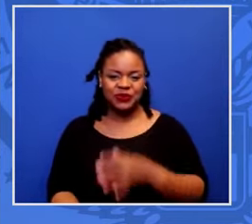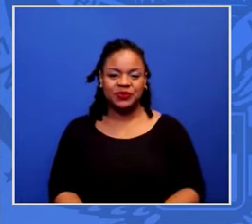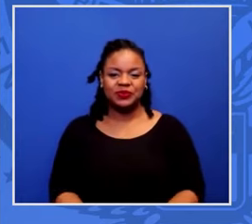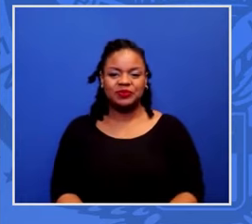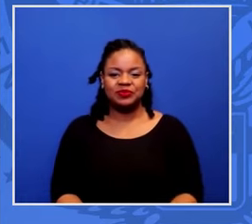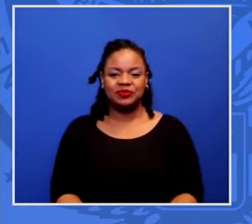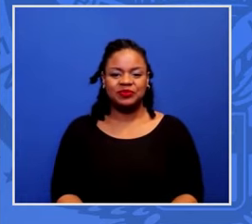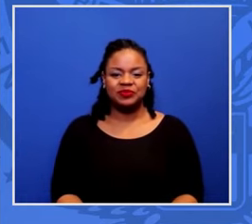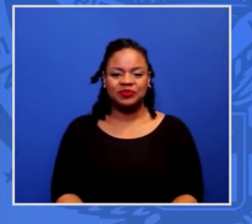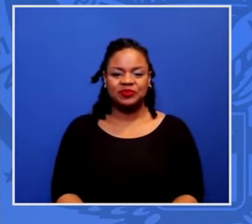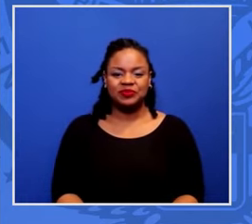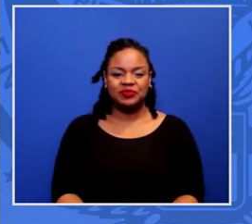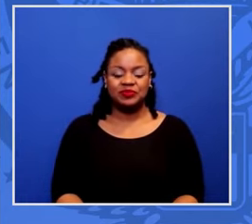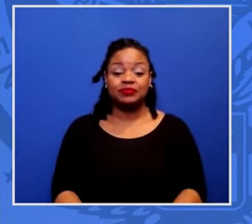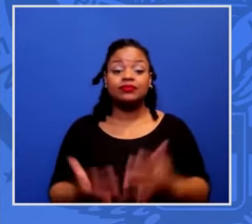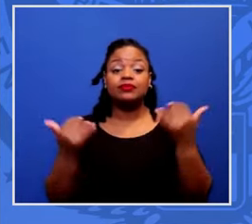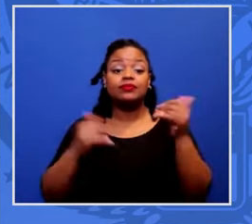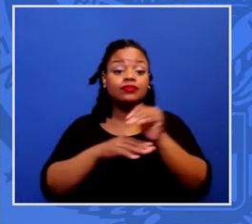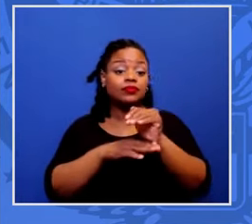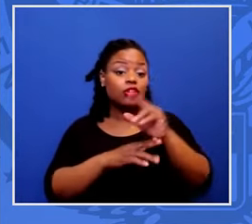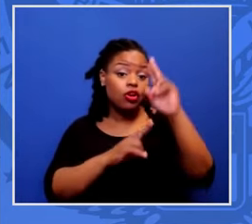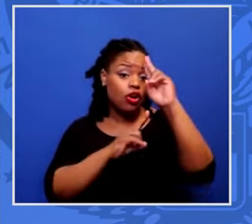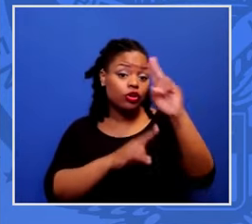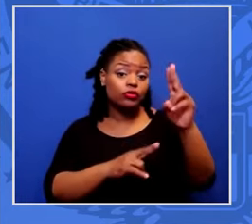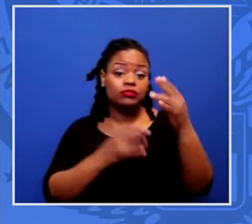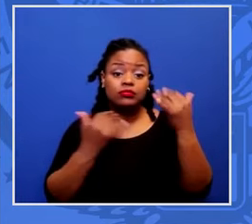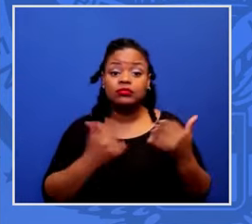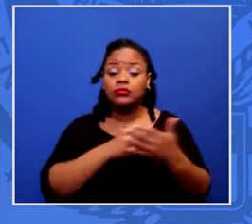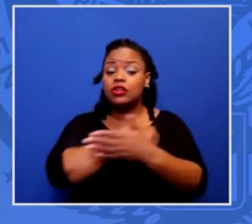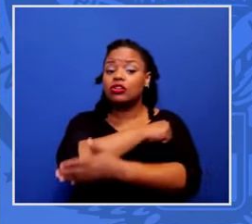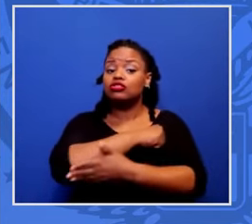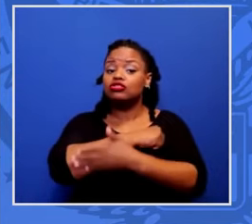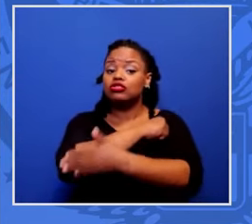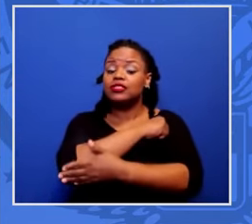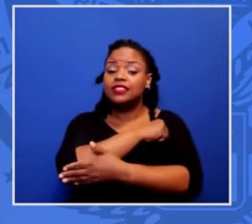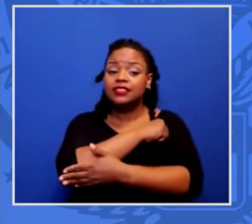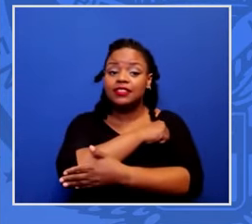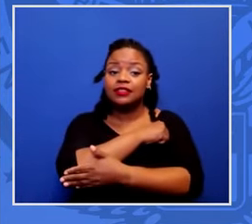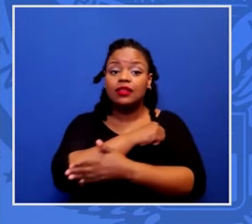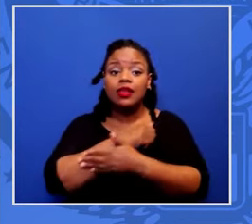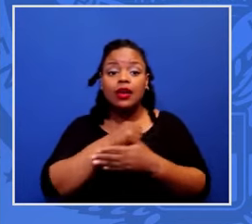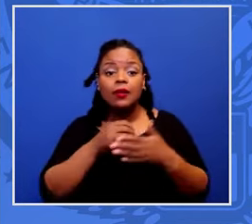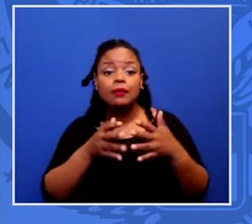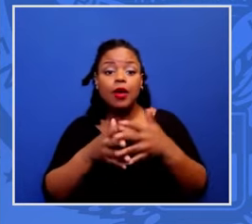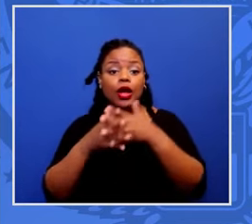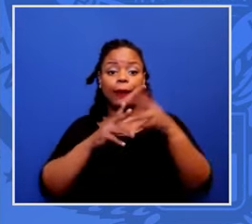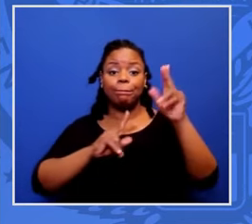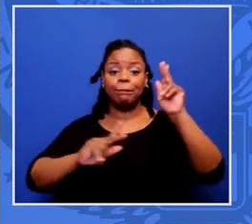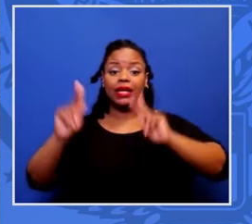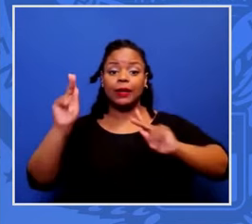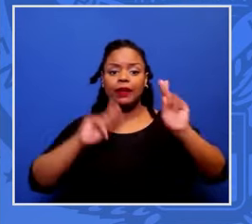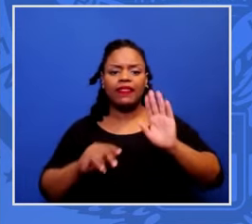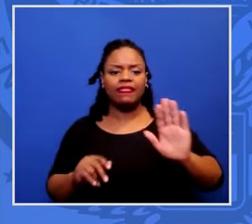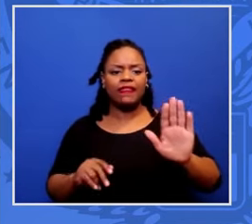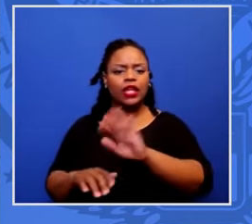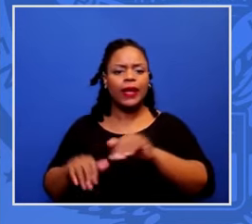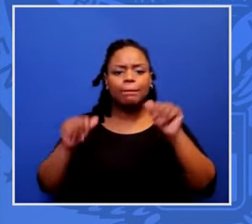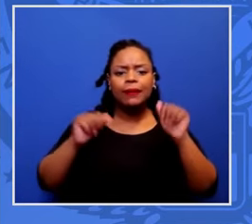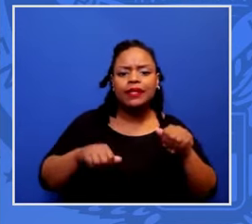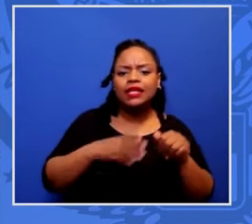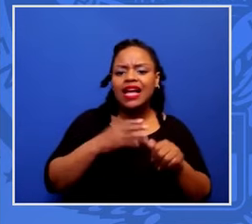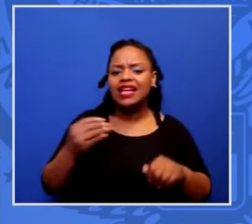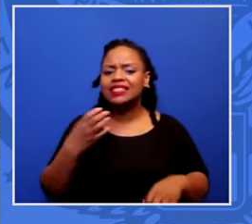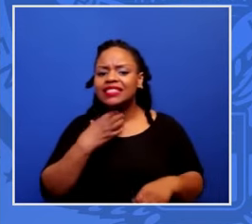Tonight, we honor our nation. We honor the American people's ability and desire to come together during